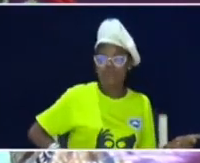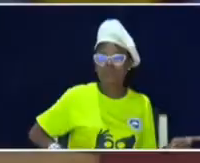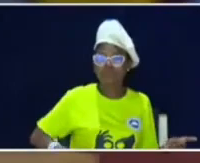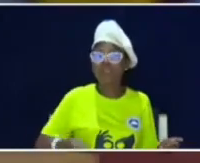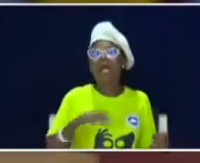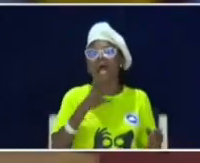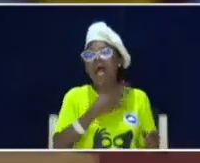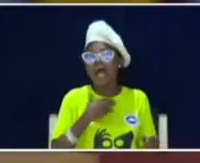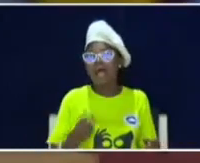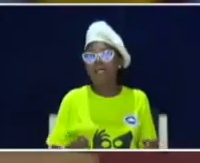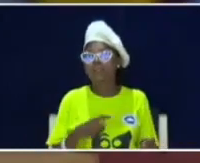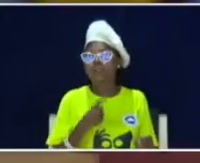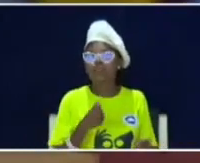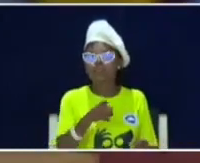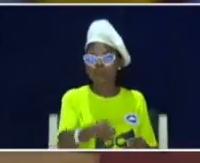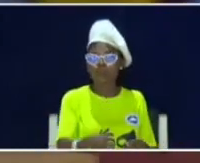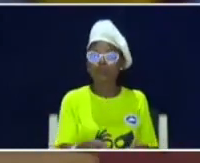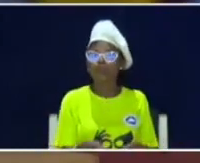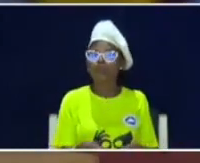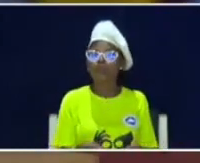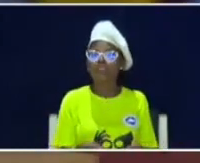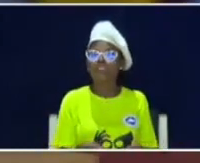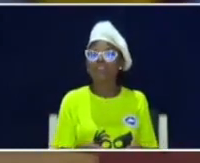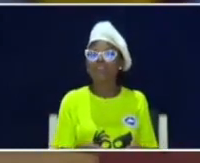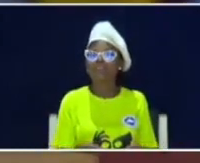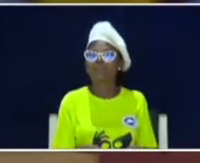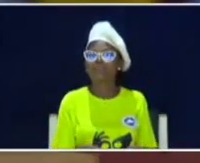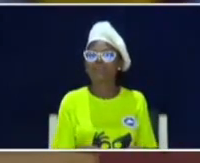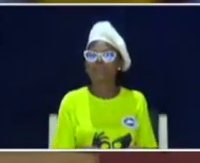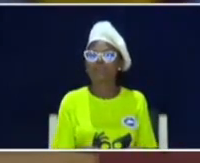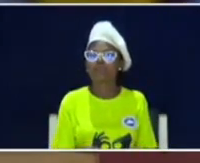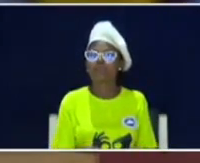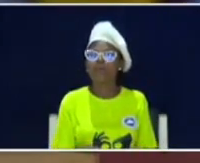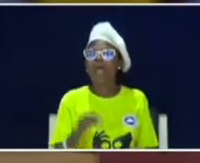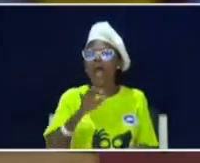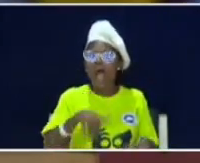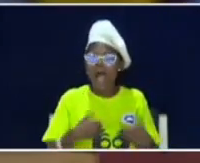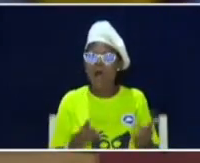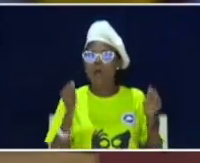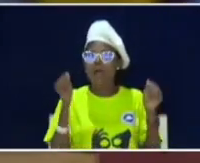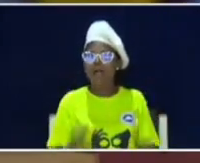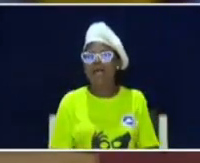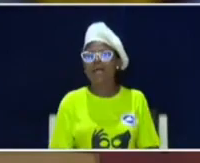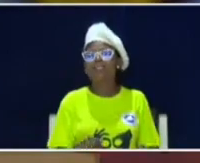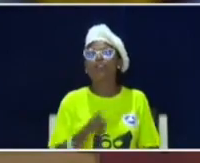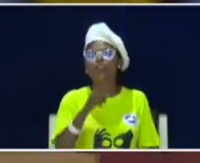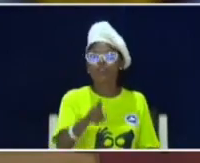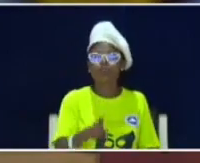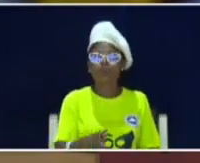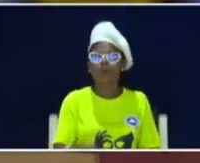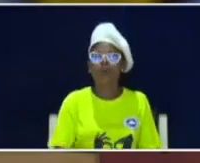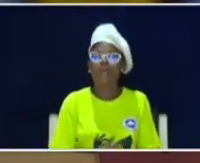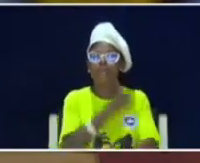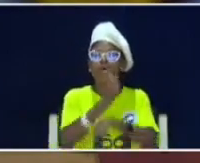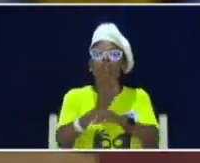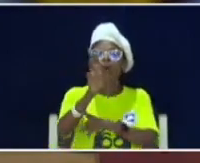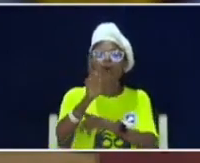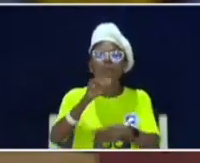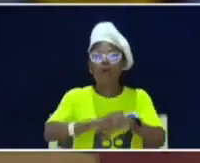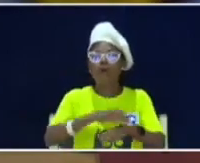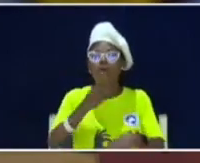and turn to God. Do works meet for repentance? How can a man mount on eagle's wings? It's